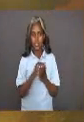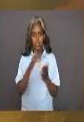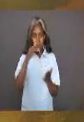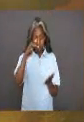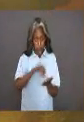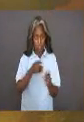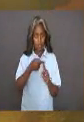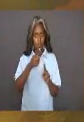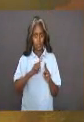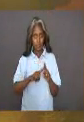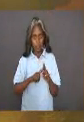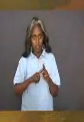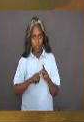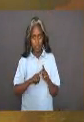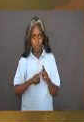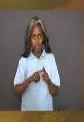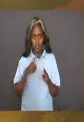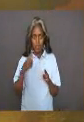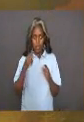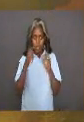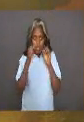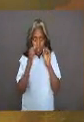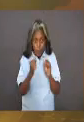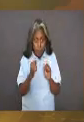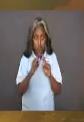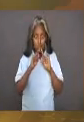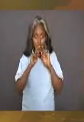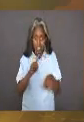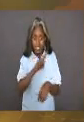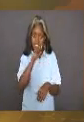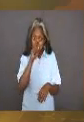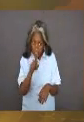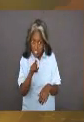Welcome back, everyone. Were you able to answer the question?